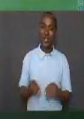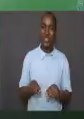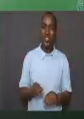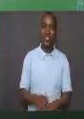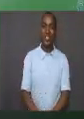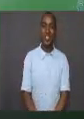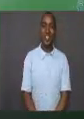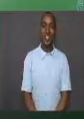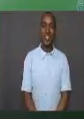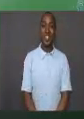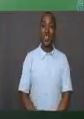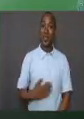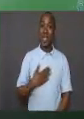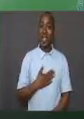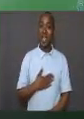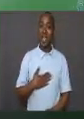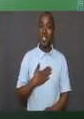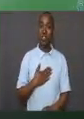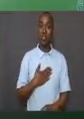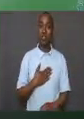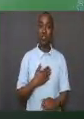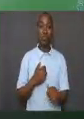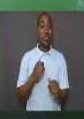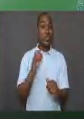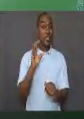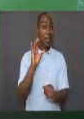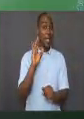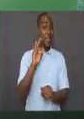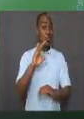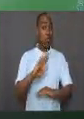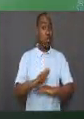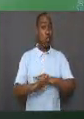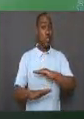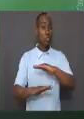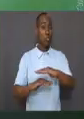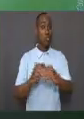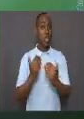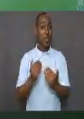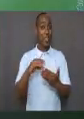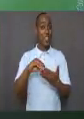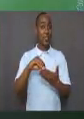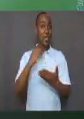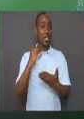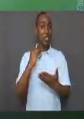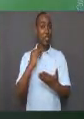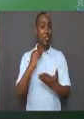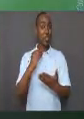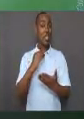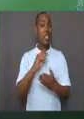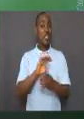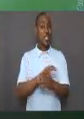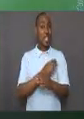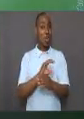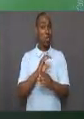Students, please list the 7 processes we learned that are carried